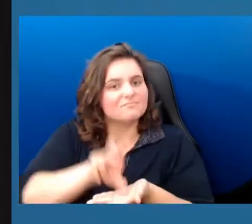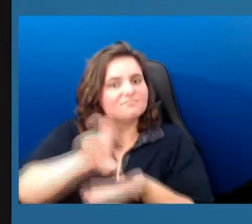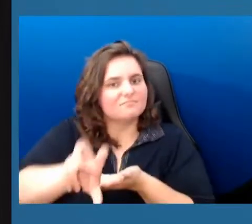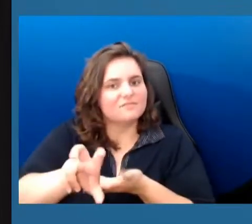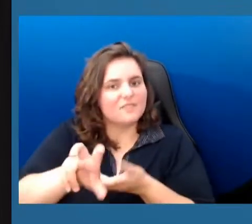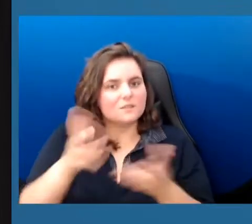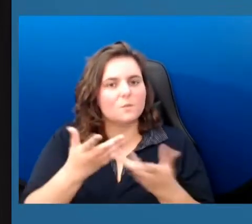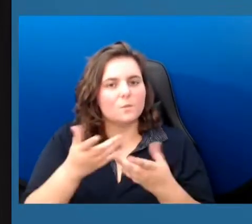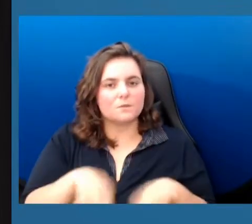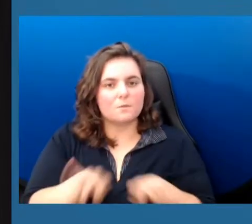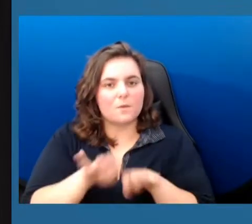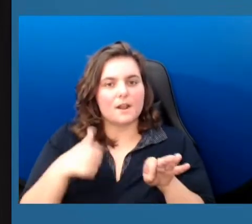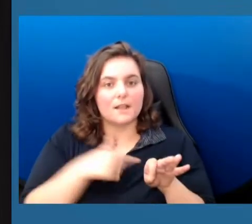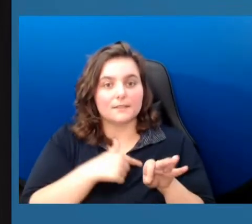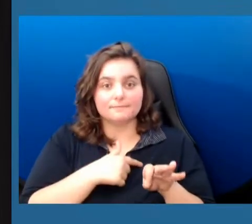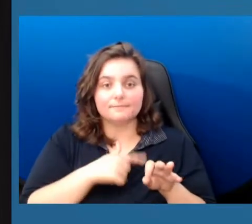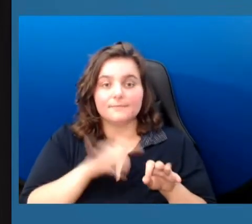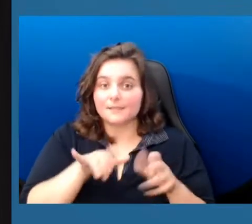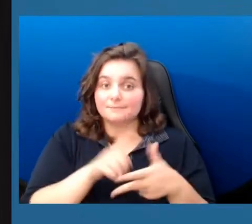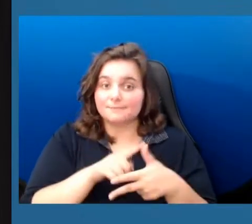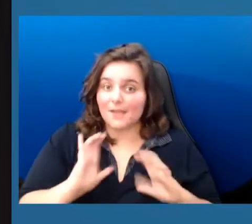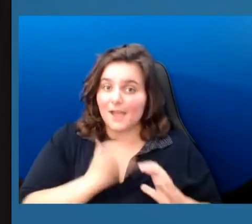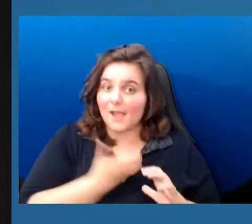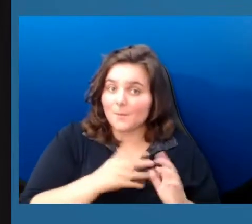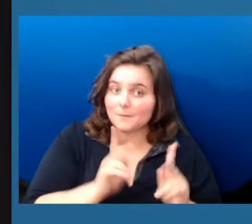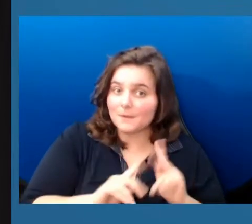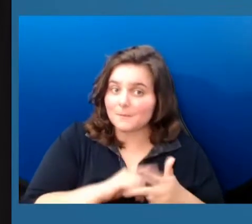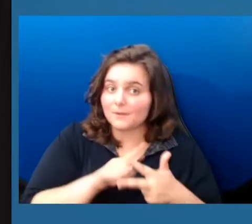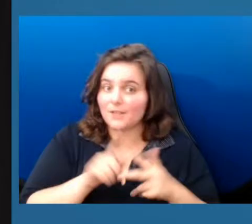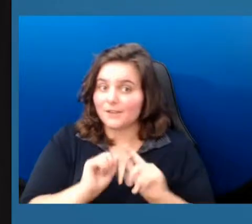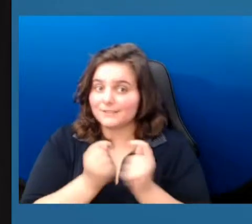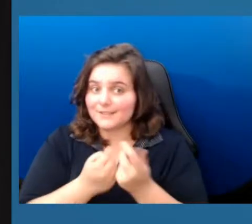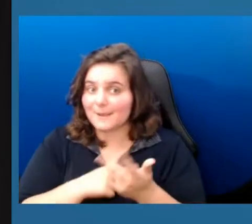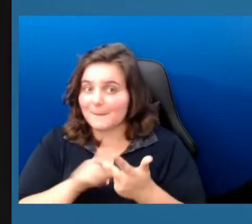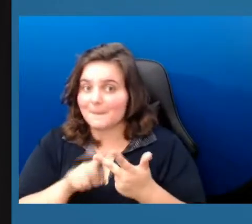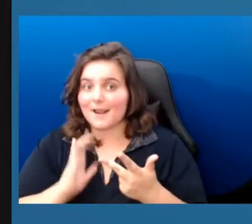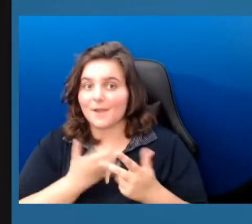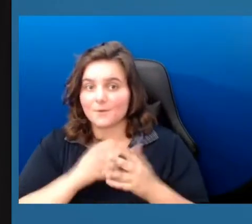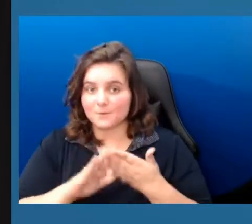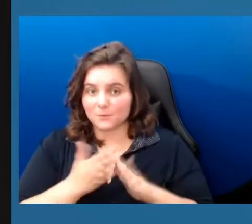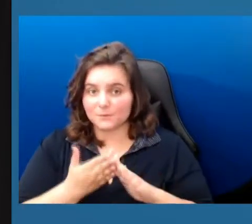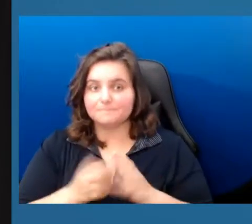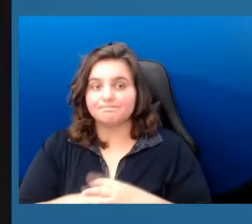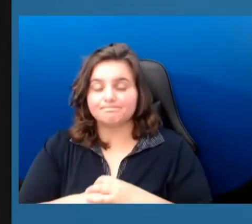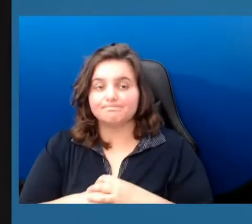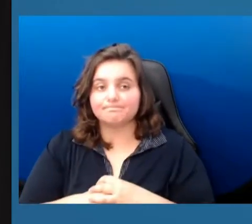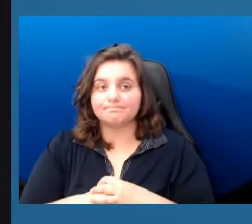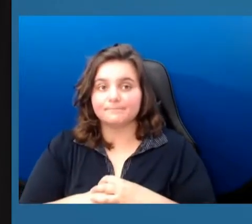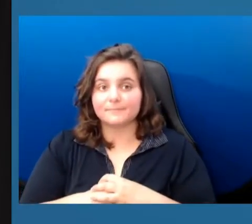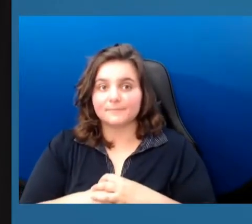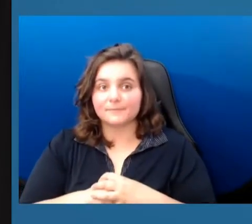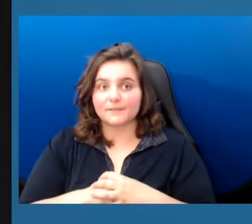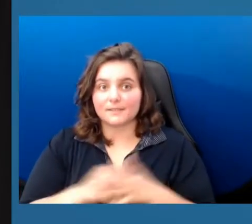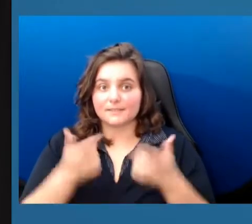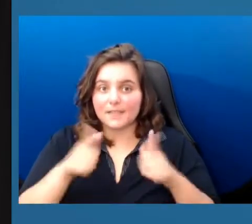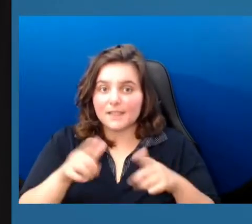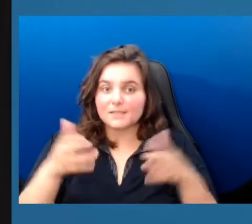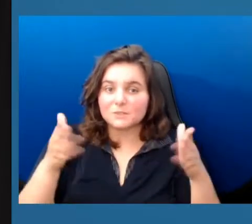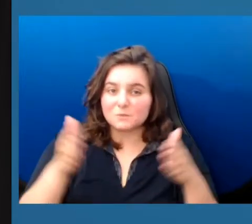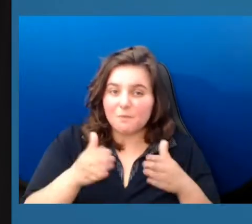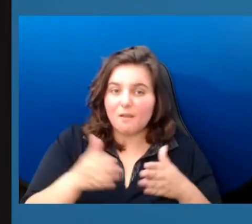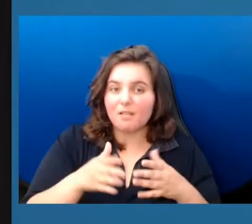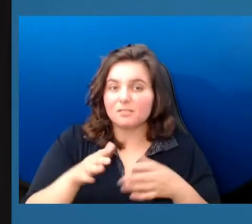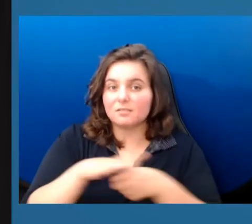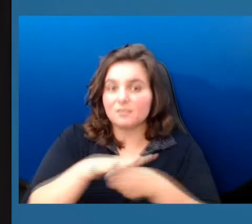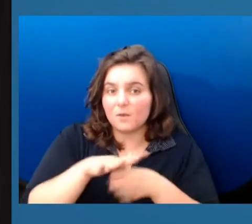our team, and our community. To clear the runway of all obstacles and to let small and local businesses be able to take flight